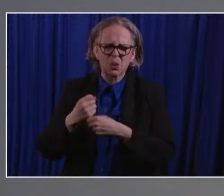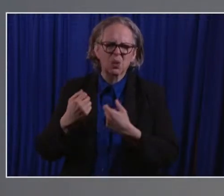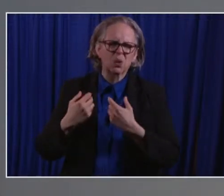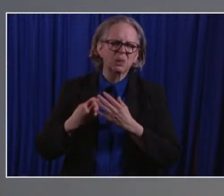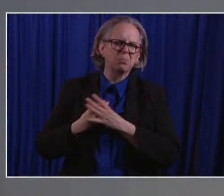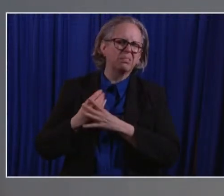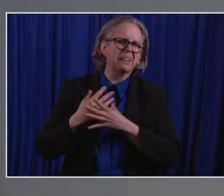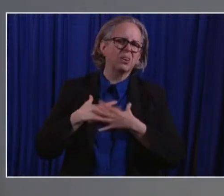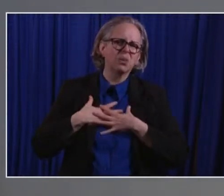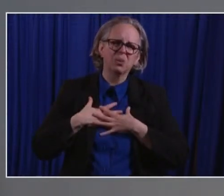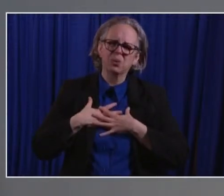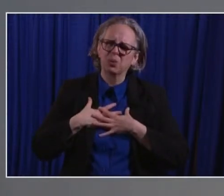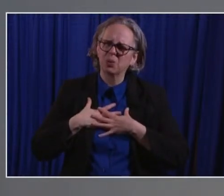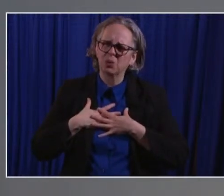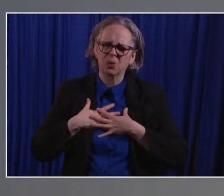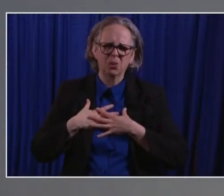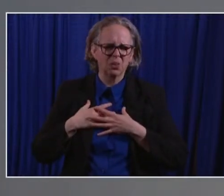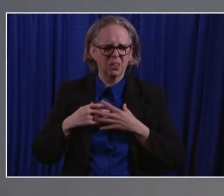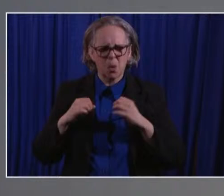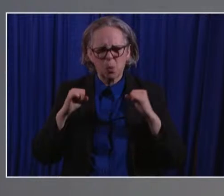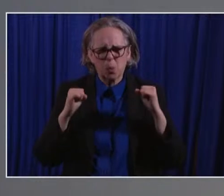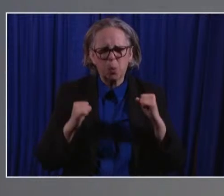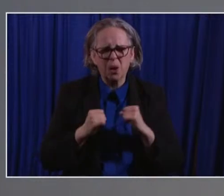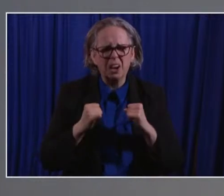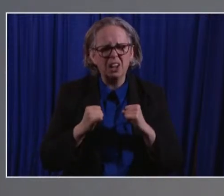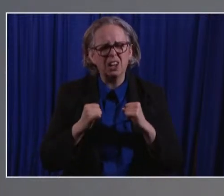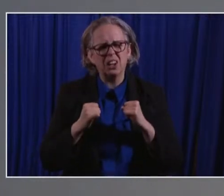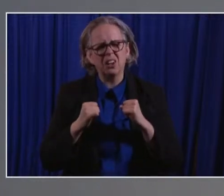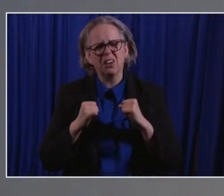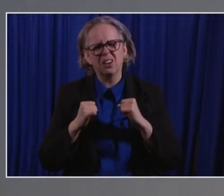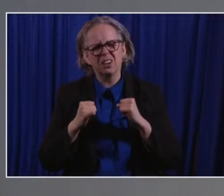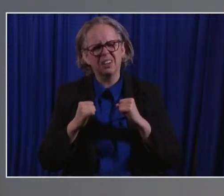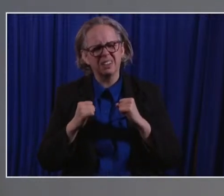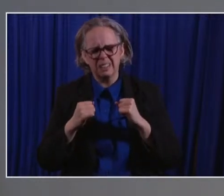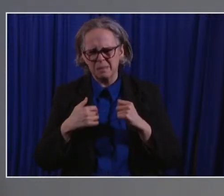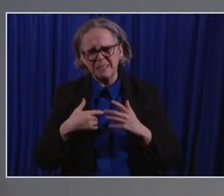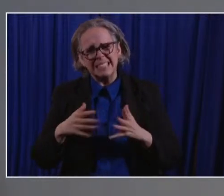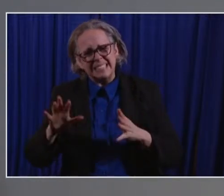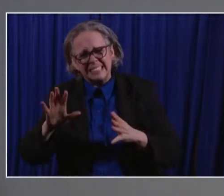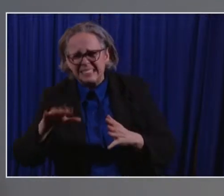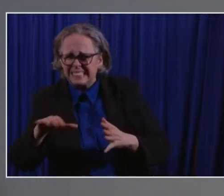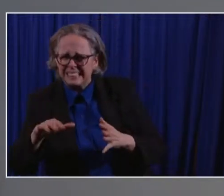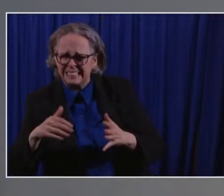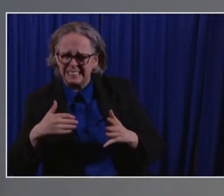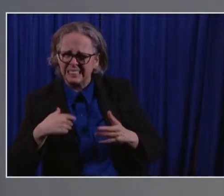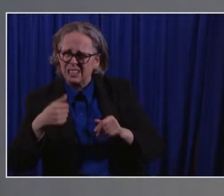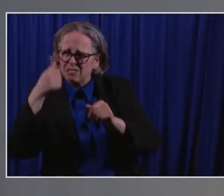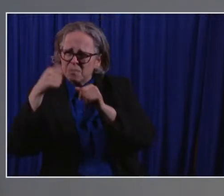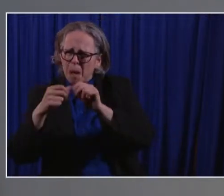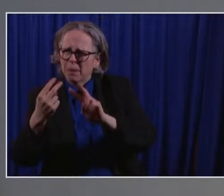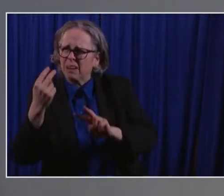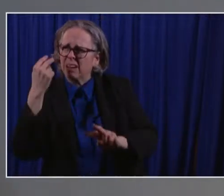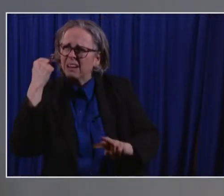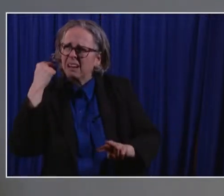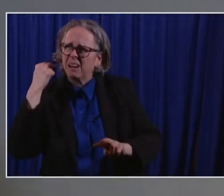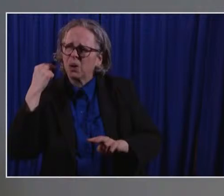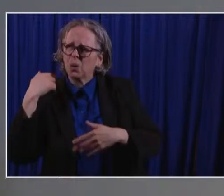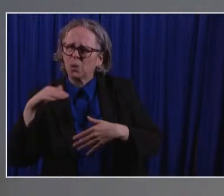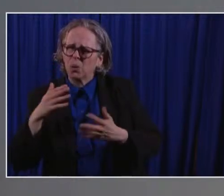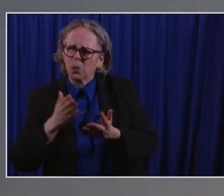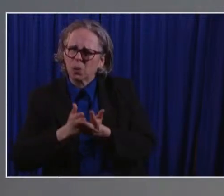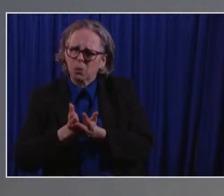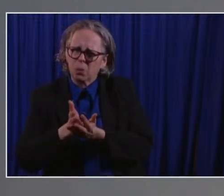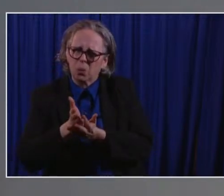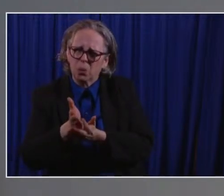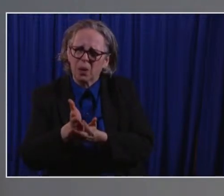had in the winter. And those should urge us all to remember those moments and be a calling for us to come in and get vaccinated, because